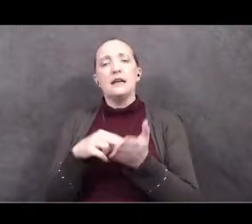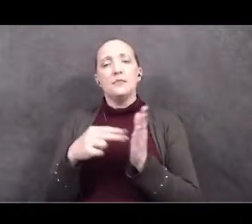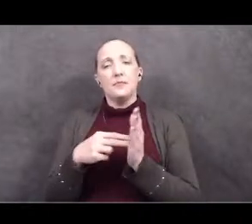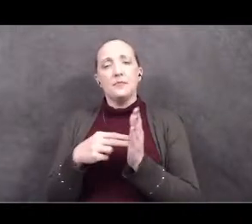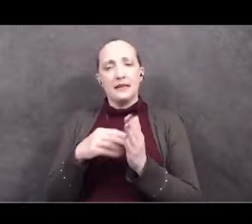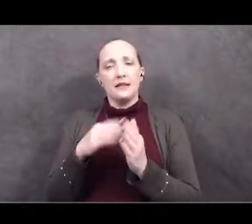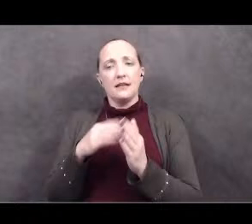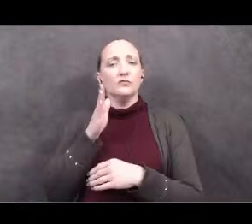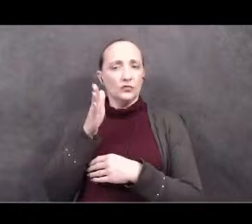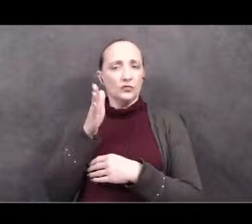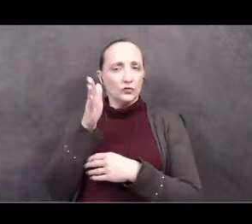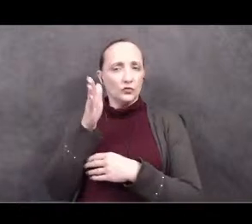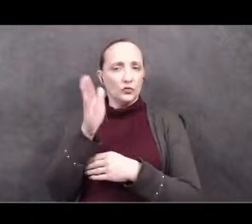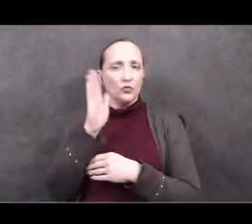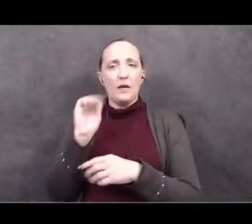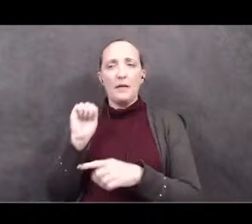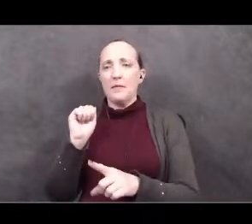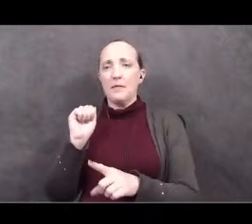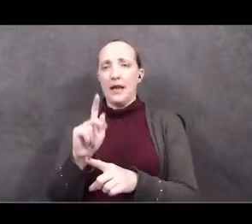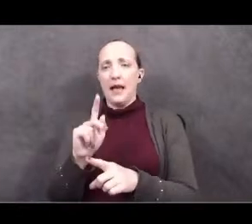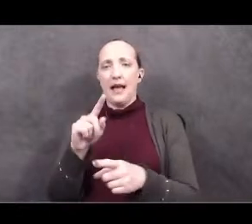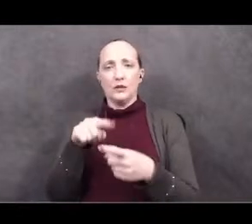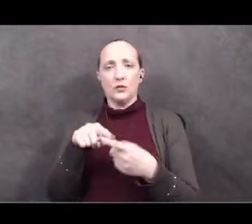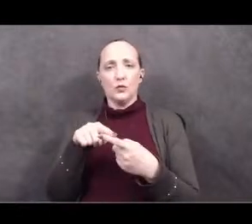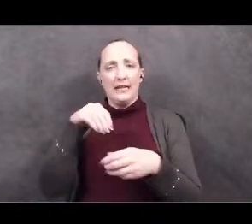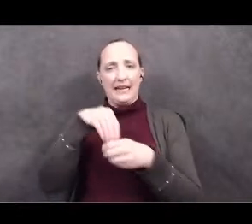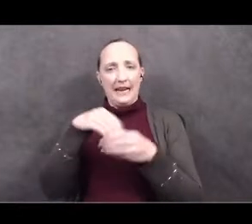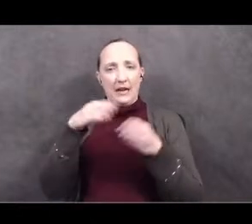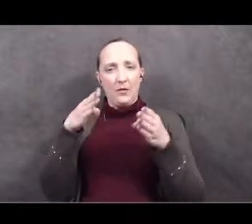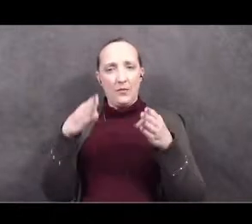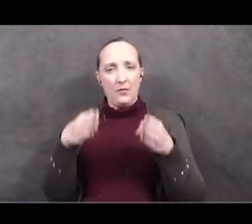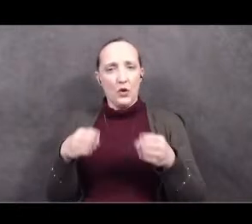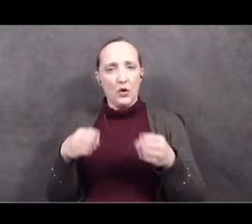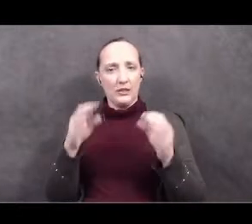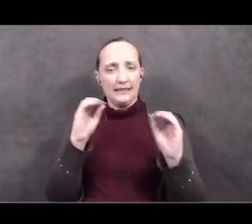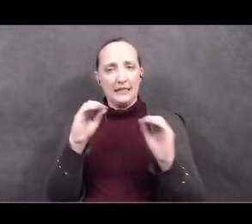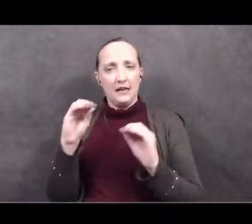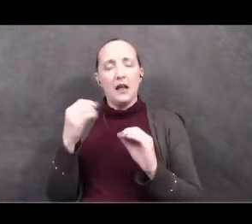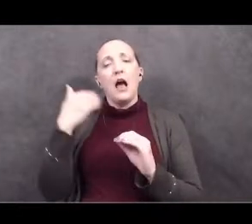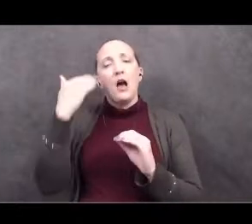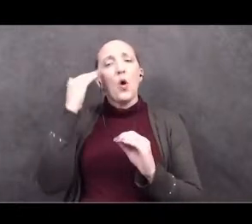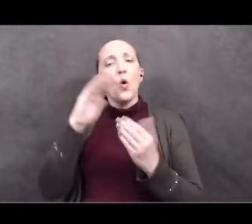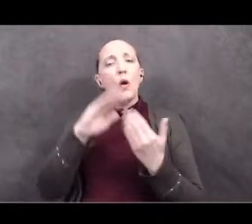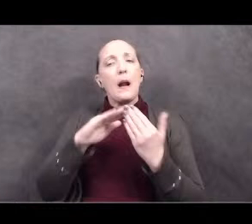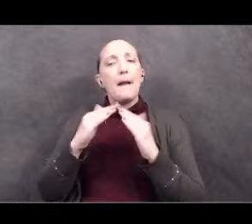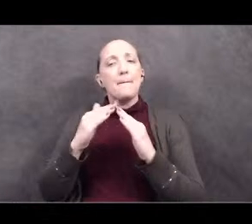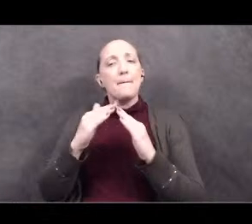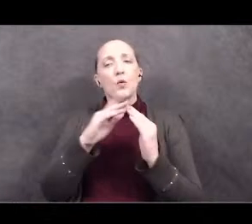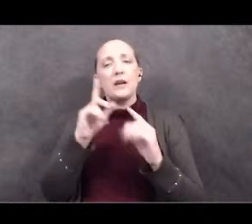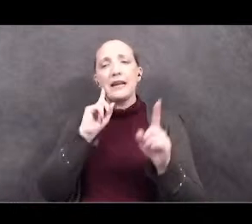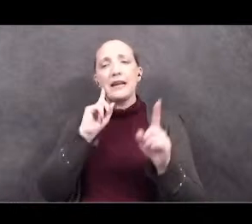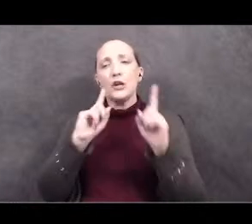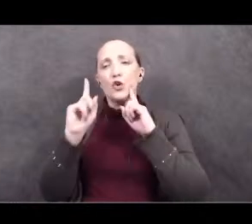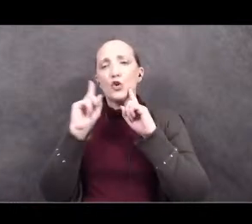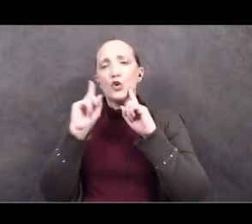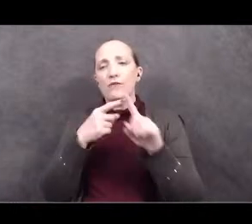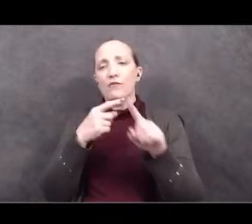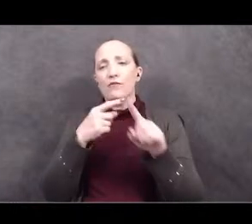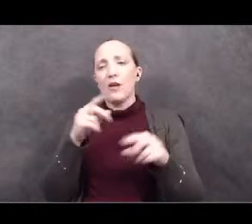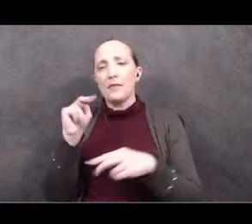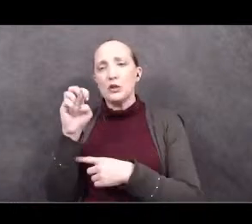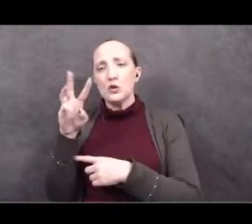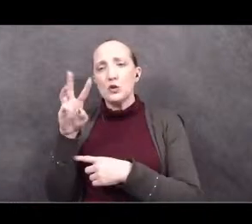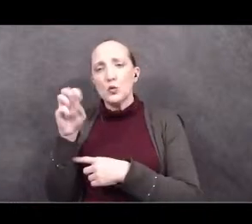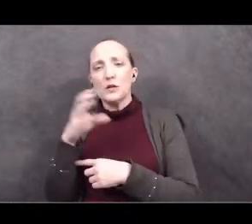to imperson teaching I know the community is hearing that the news from the news outlets and social